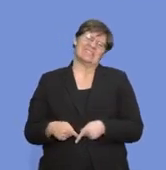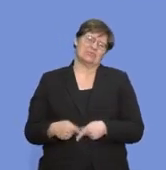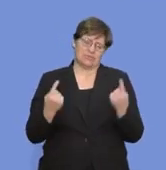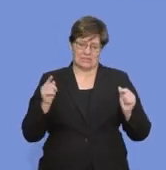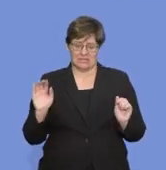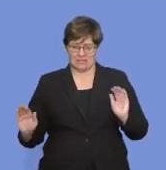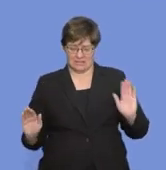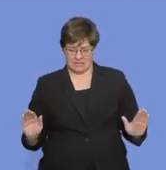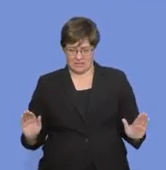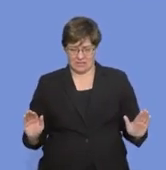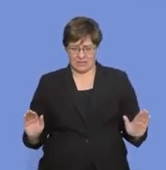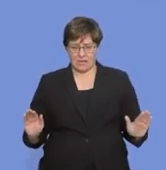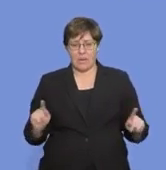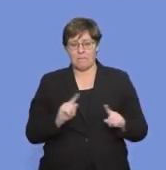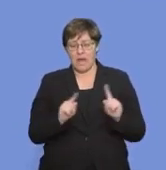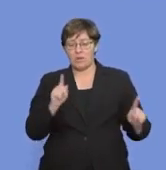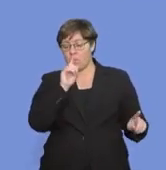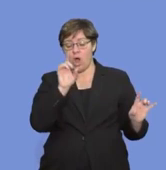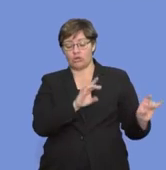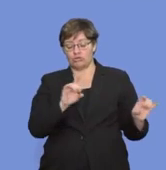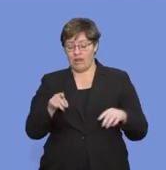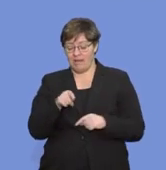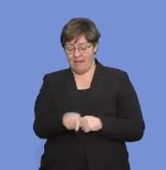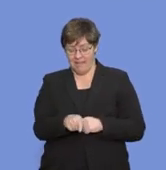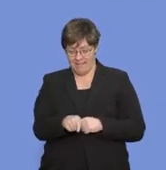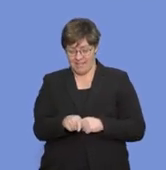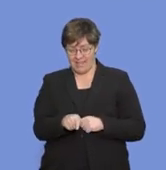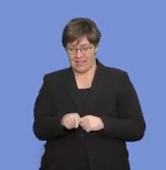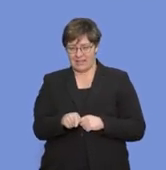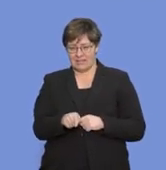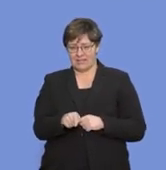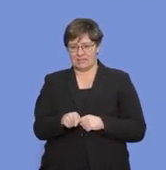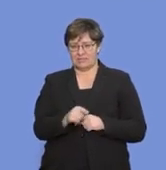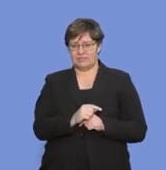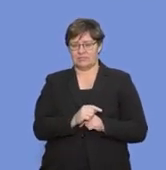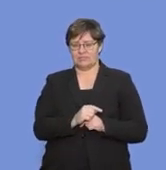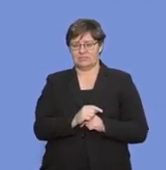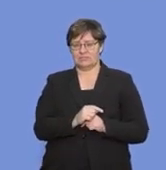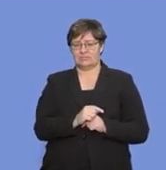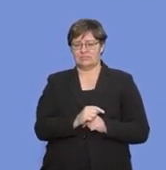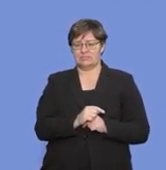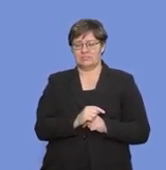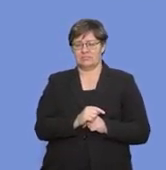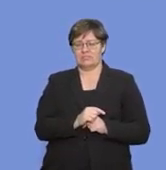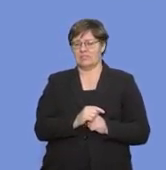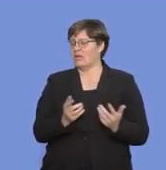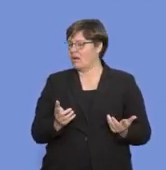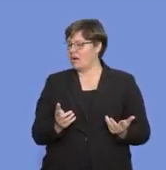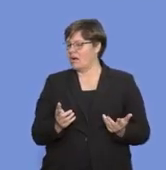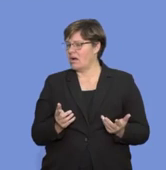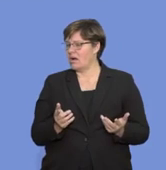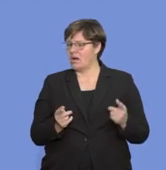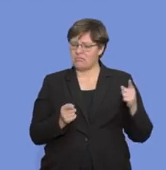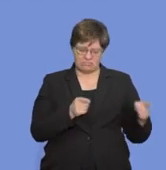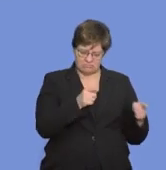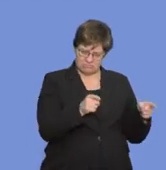a bit of difference between the two. But if we have a look at the Australian one, it seems to have you know,